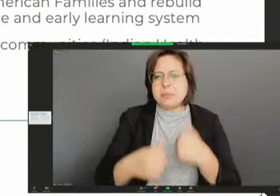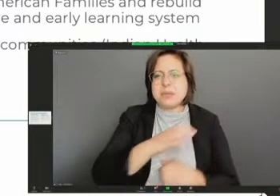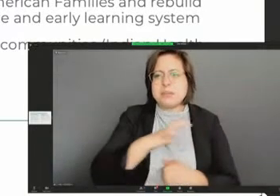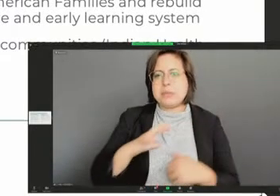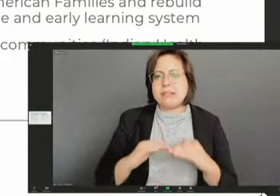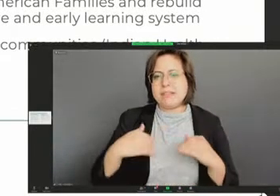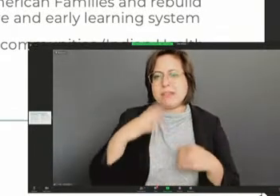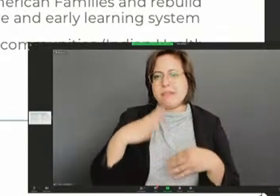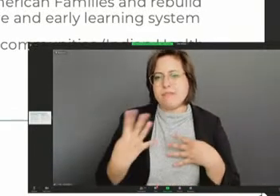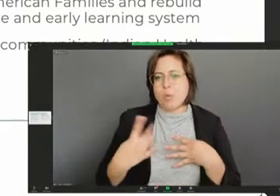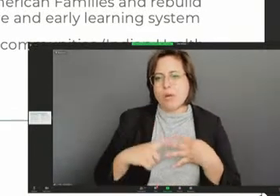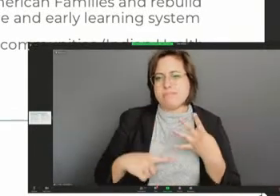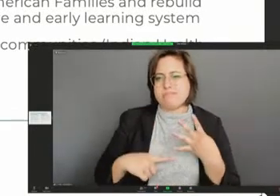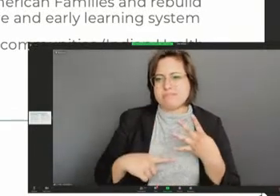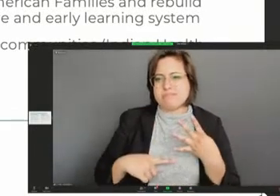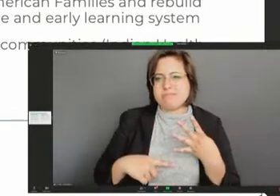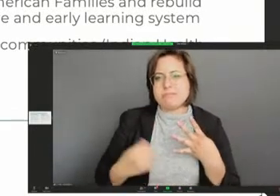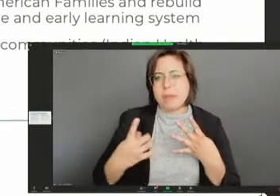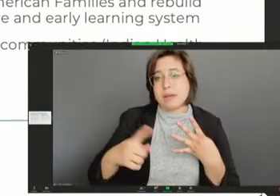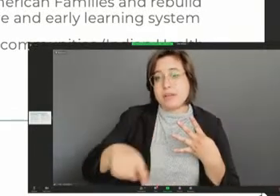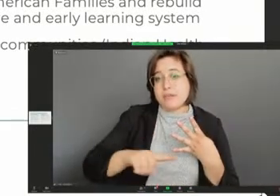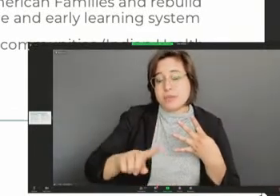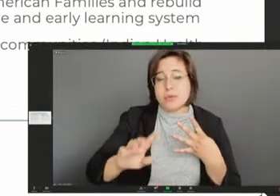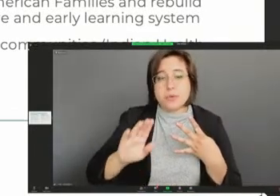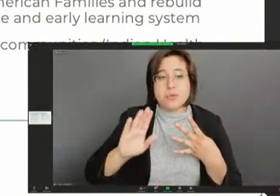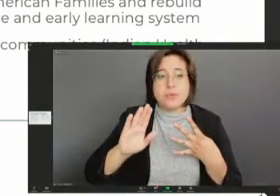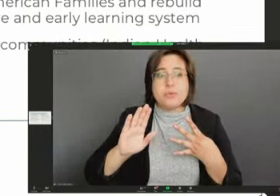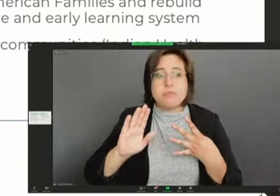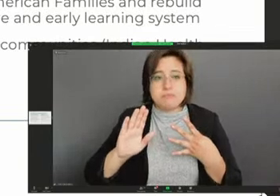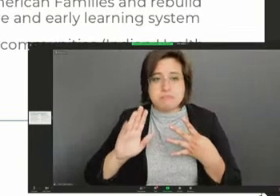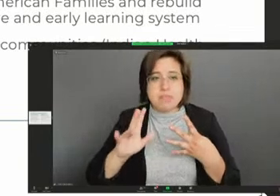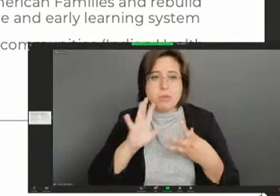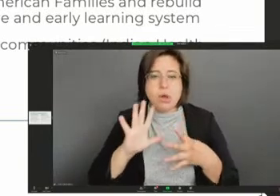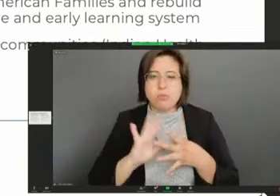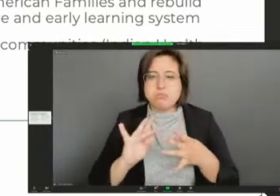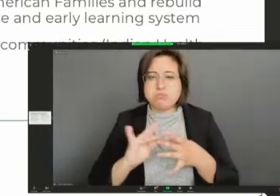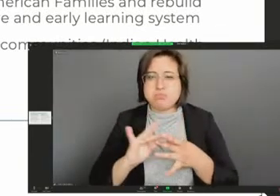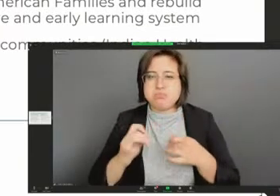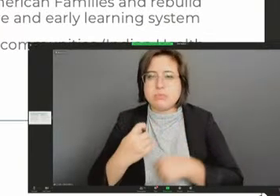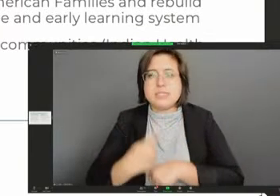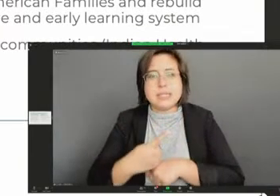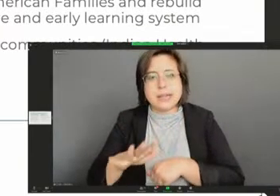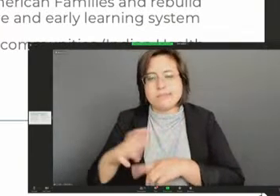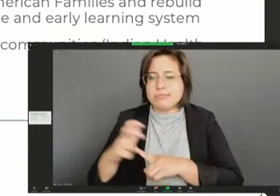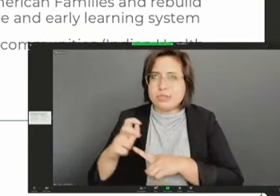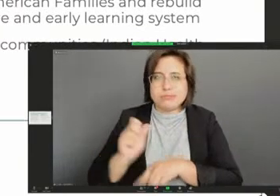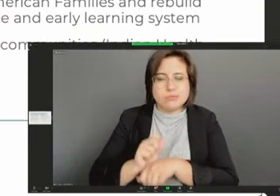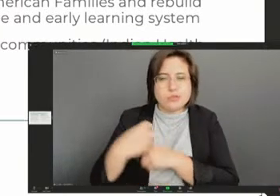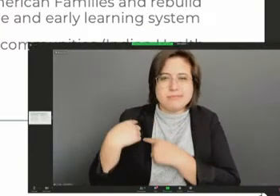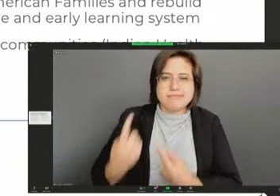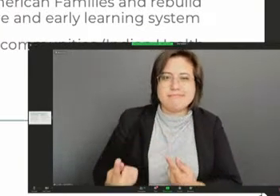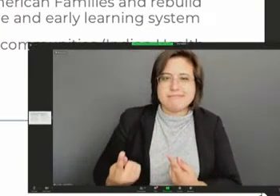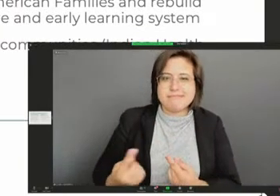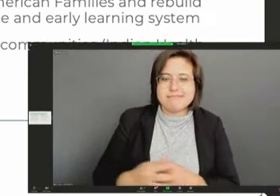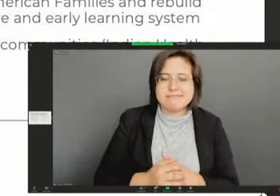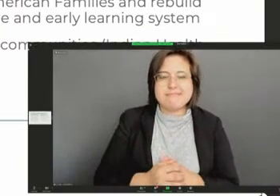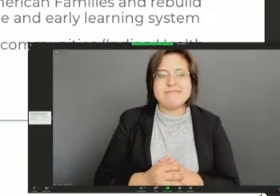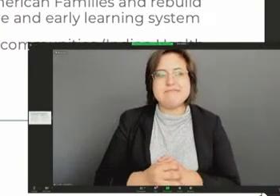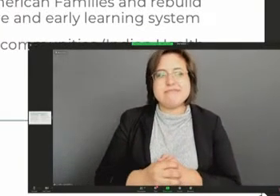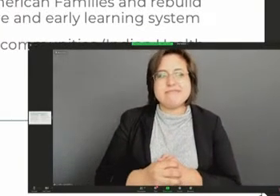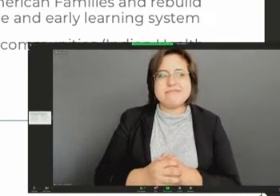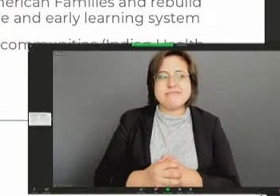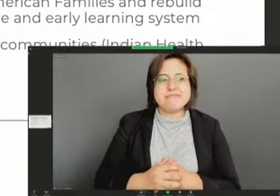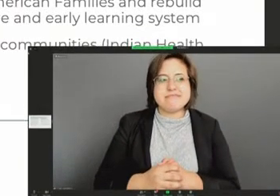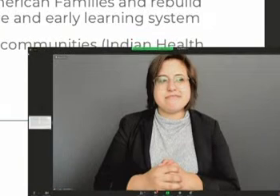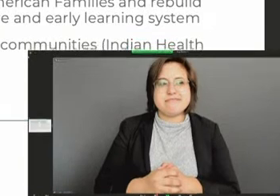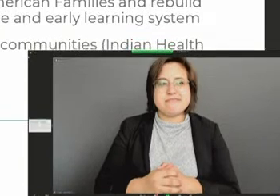subcommittees, and many of you will hear the subcommittee present the exceptional work they have done. And right now, I just